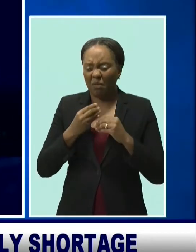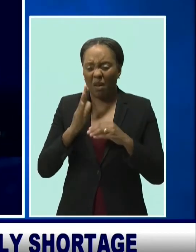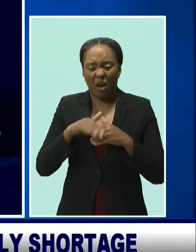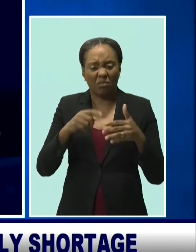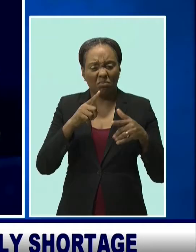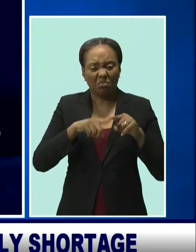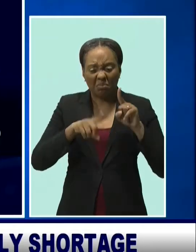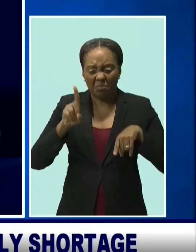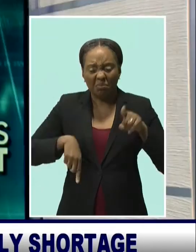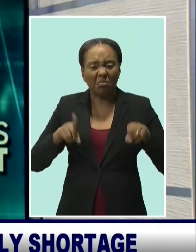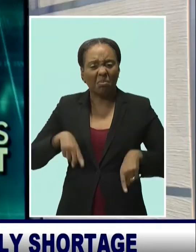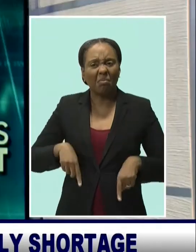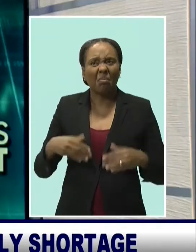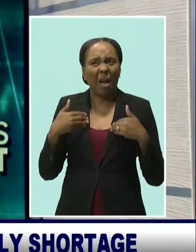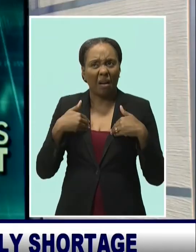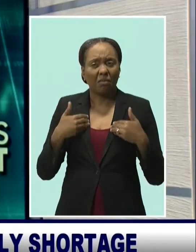with.